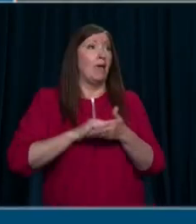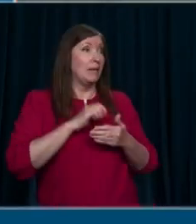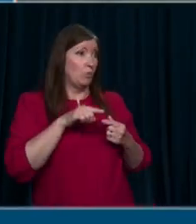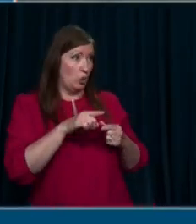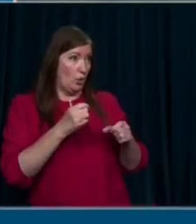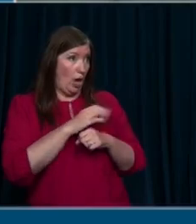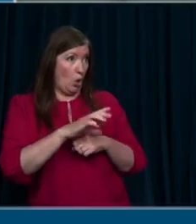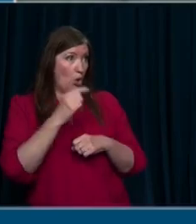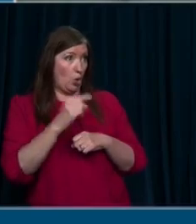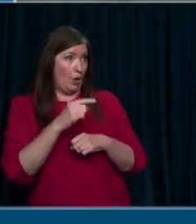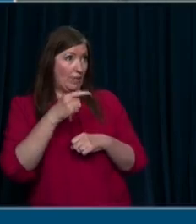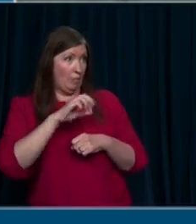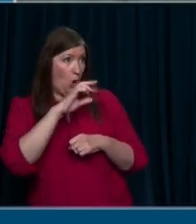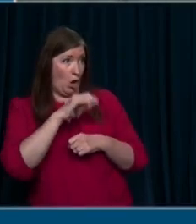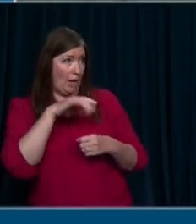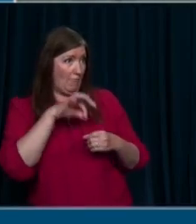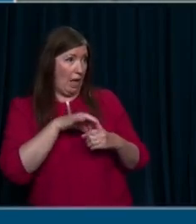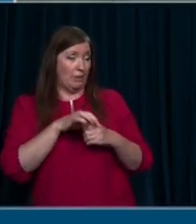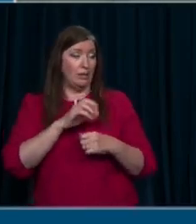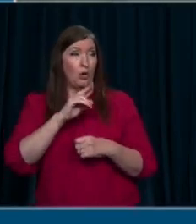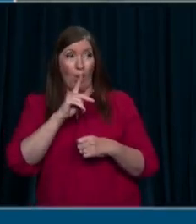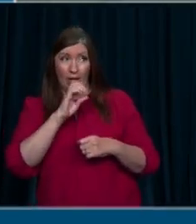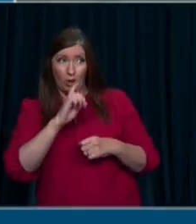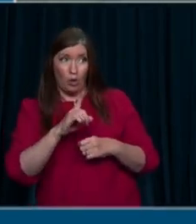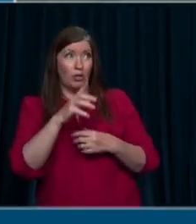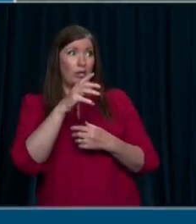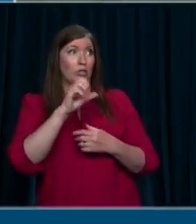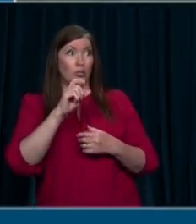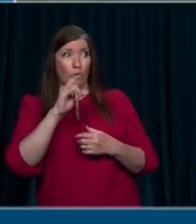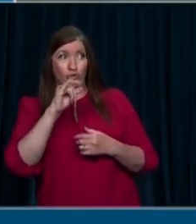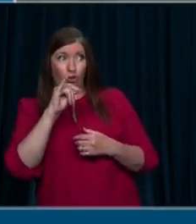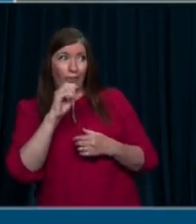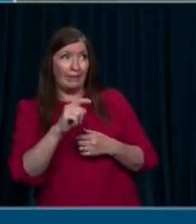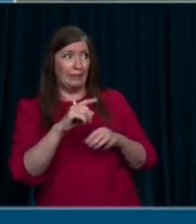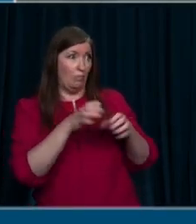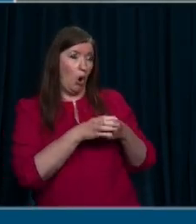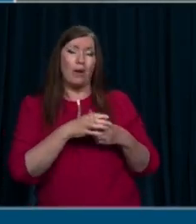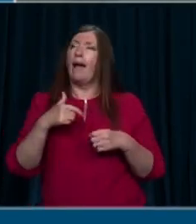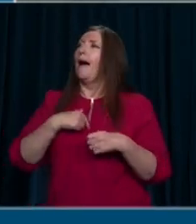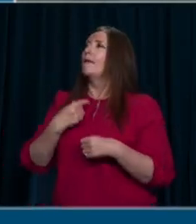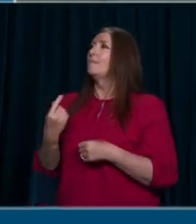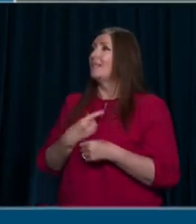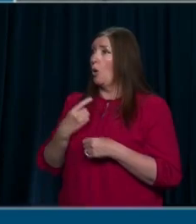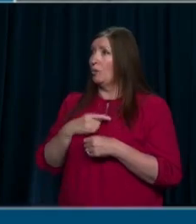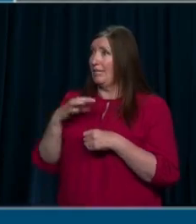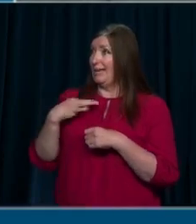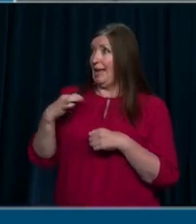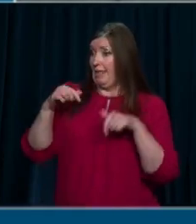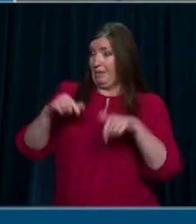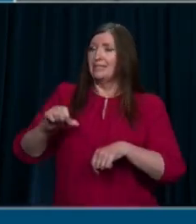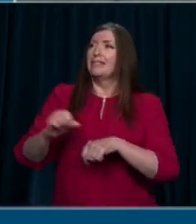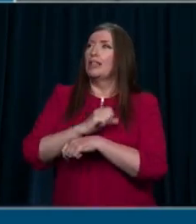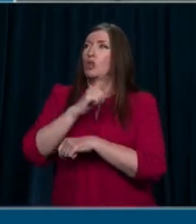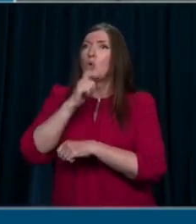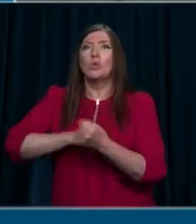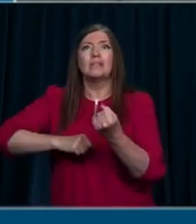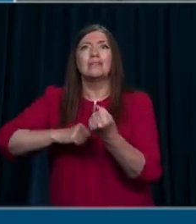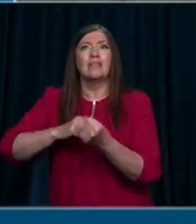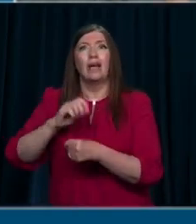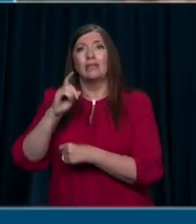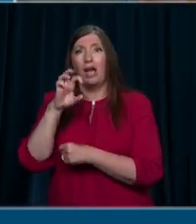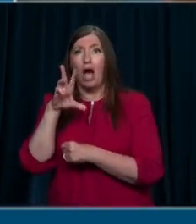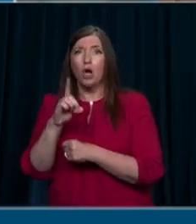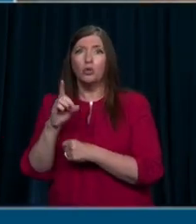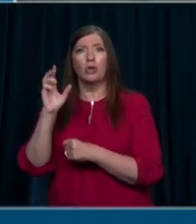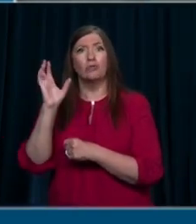ballots? I'm not done with my Radical statement. Socialist Party? I am the only candidate on this stage that was endorsed by Donald Trump last cycle. Oh,